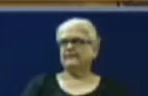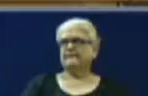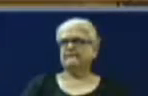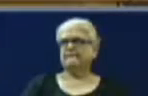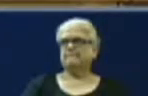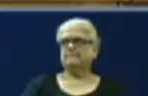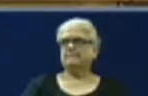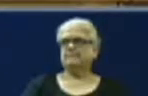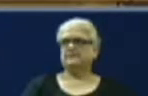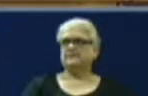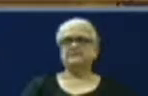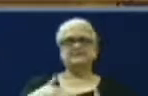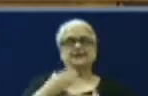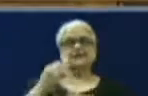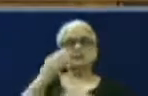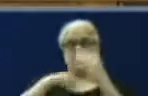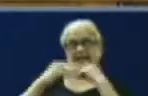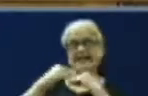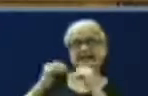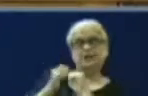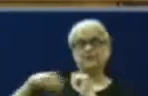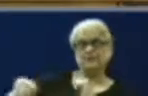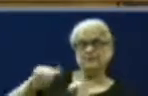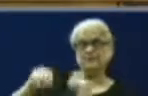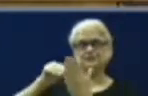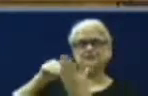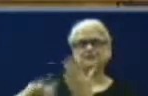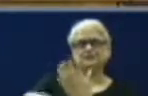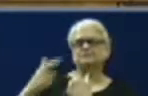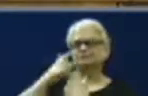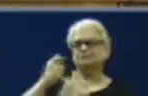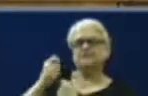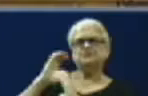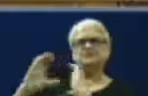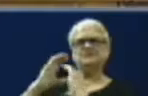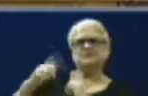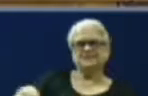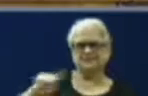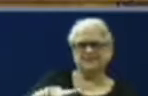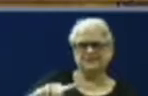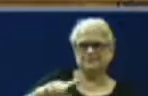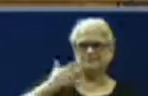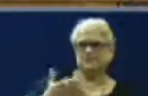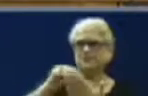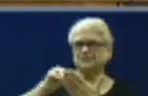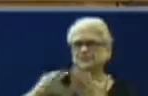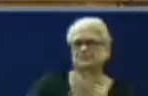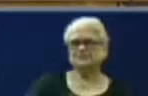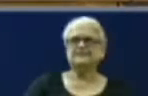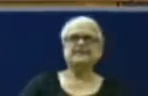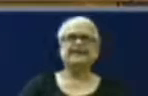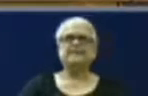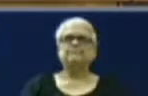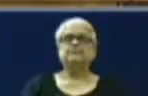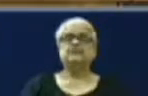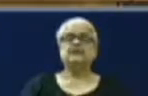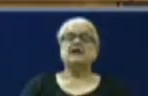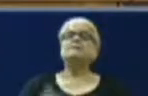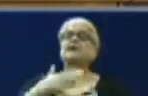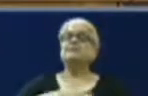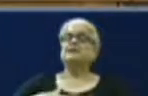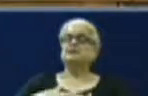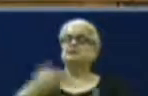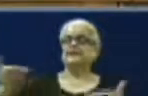And I'm happy to say we got to have dinner with several of those students and had some very interesting conversations. It's now my pleasure to introduce